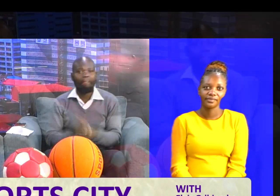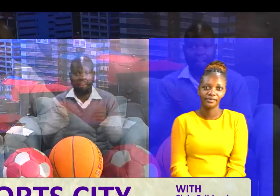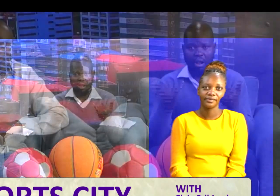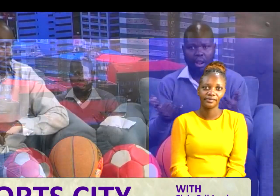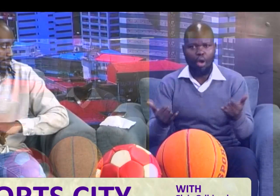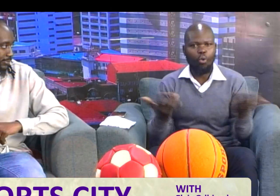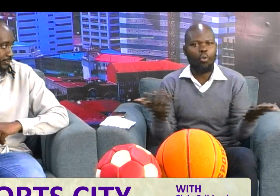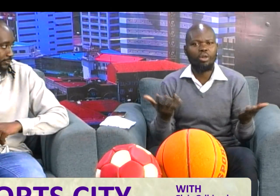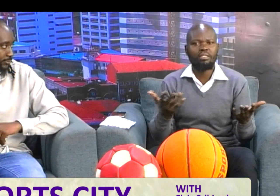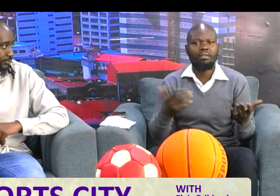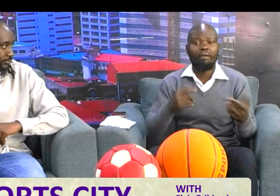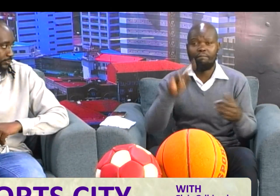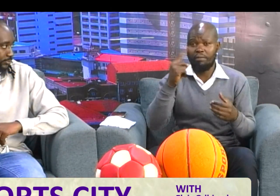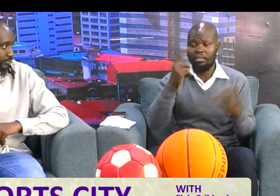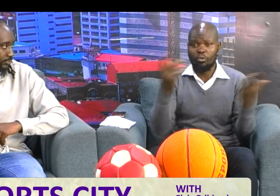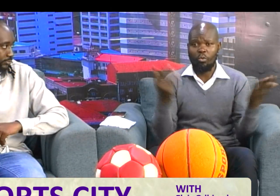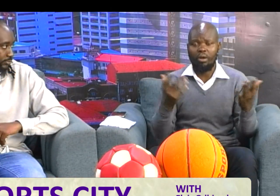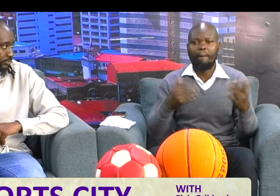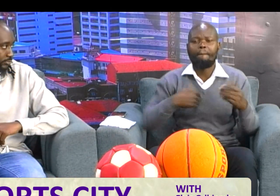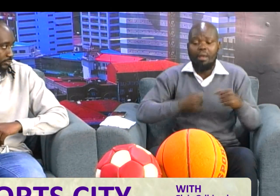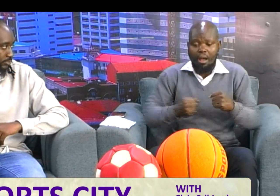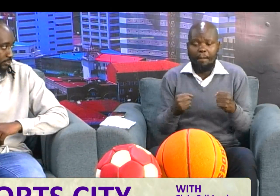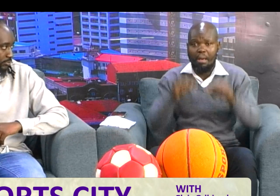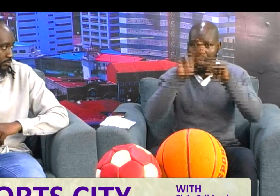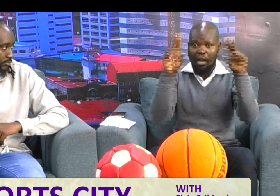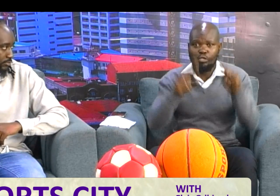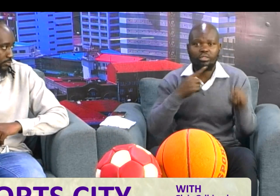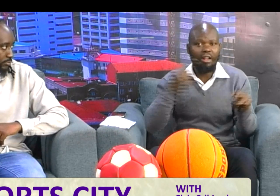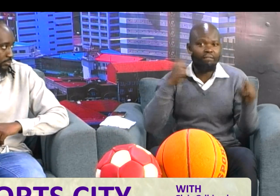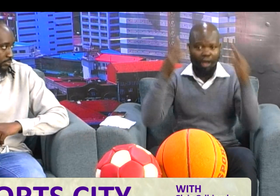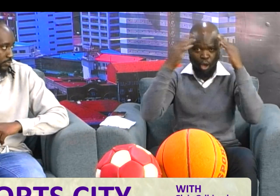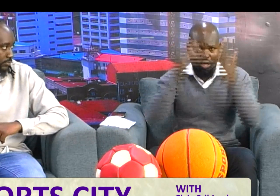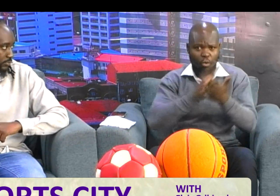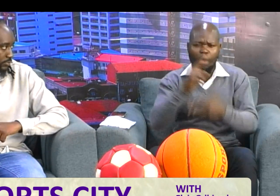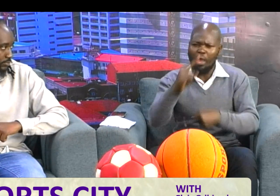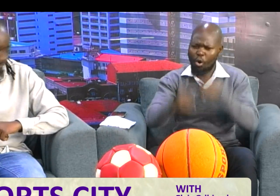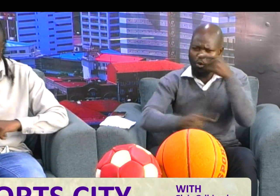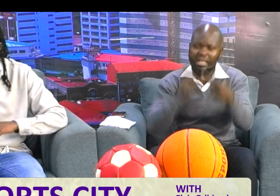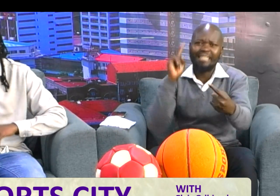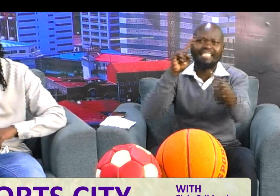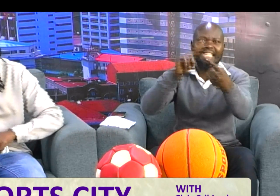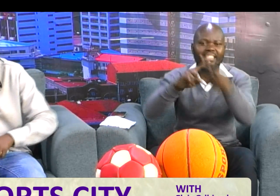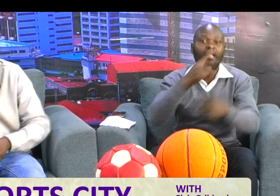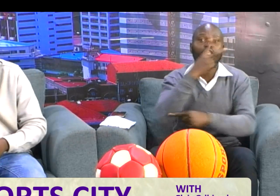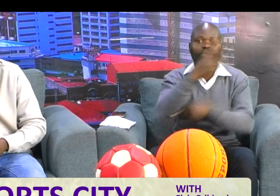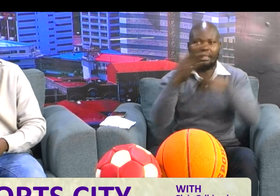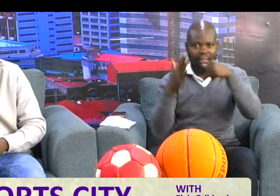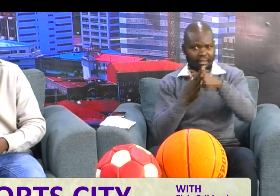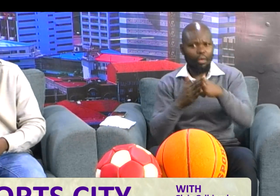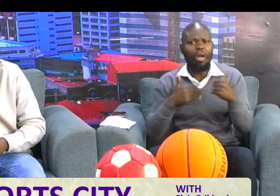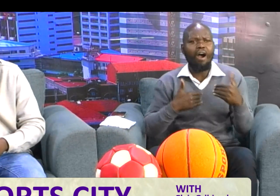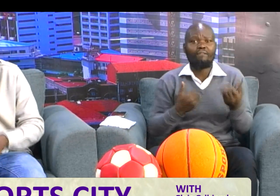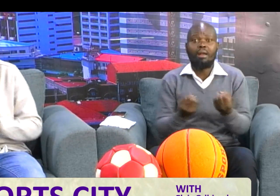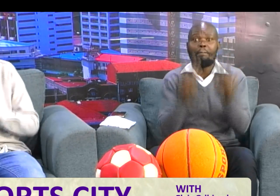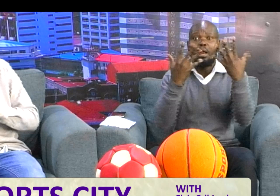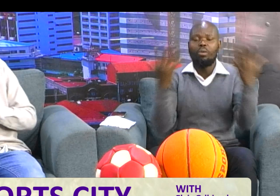Thank you so much, Bill, for that insight. Now, I'm so excited for